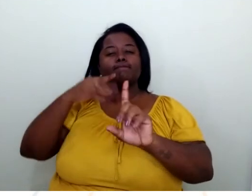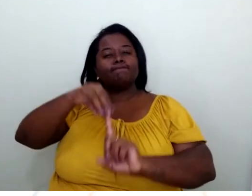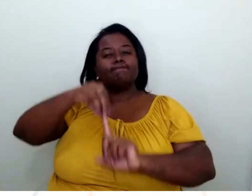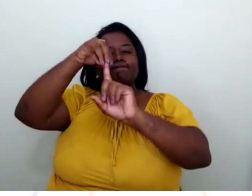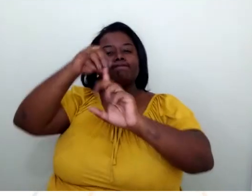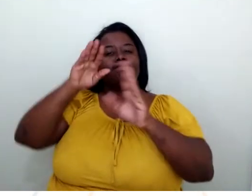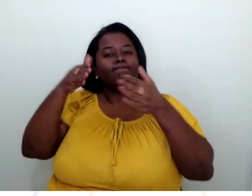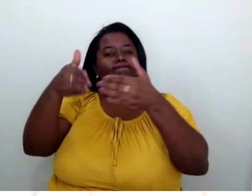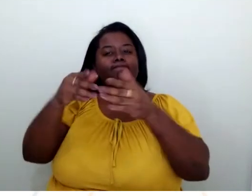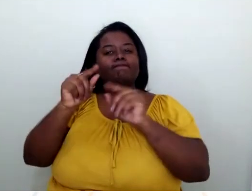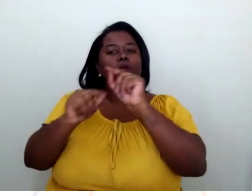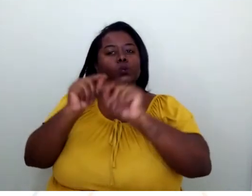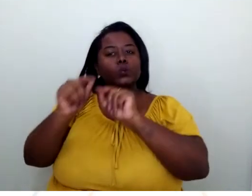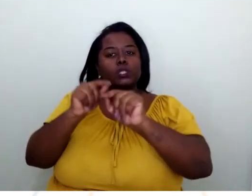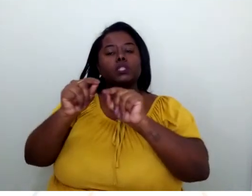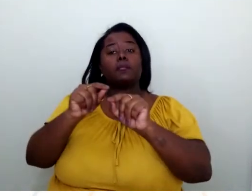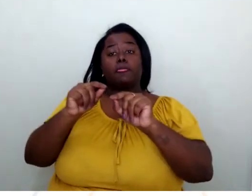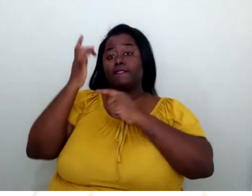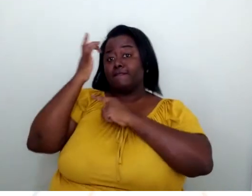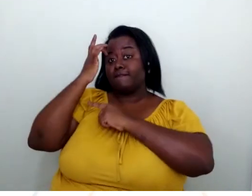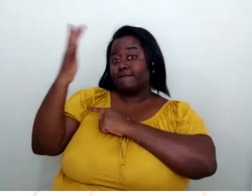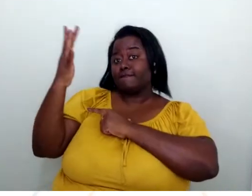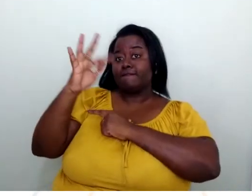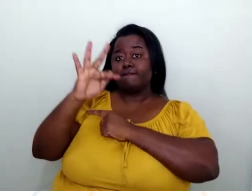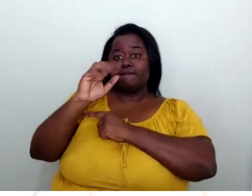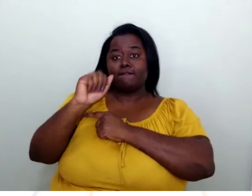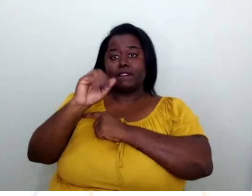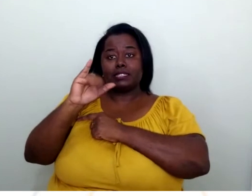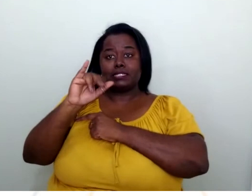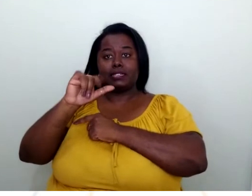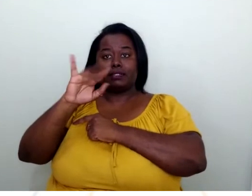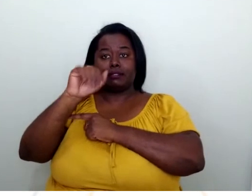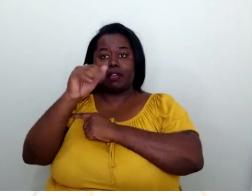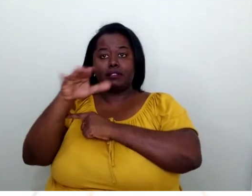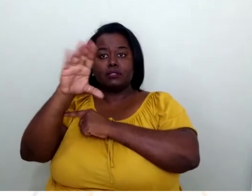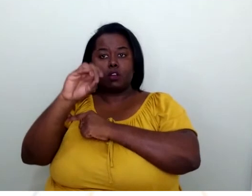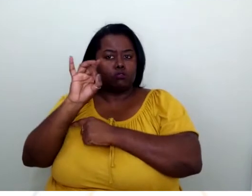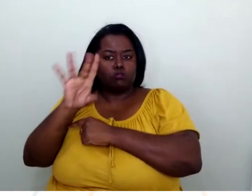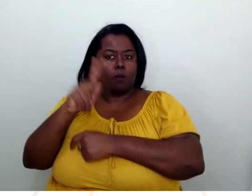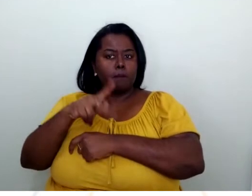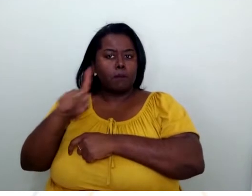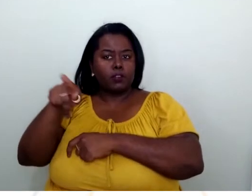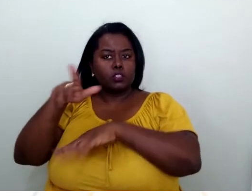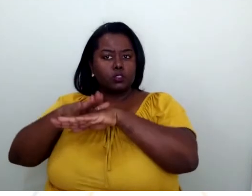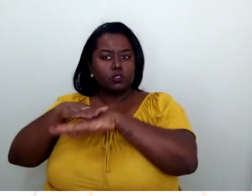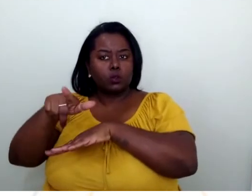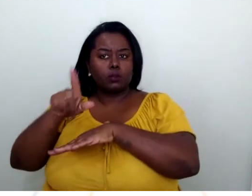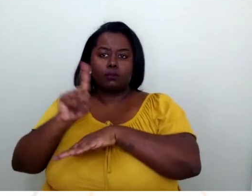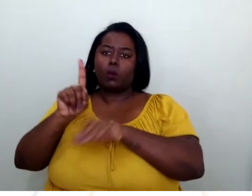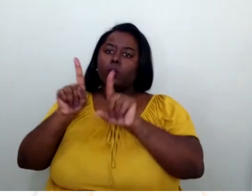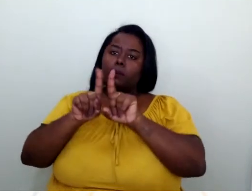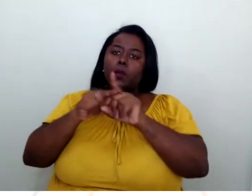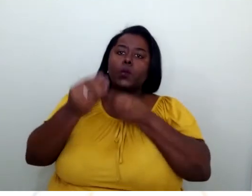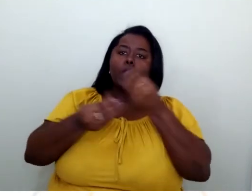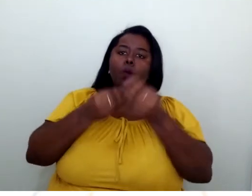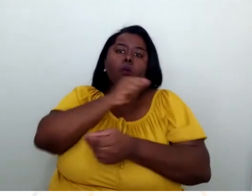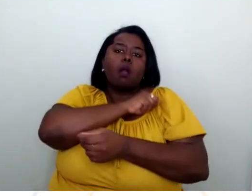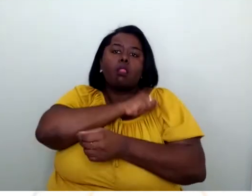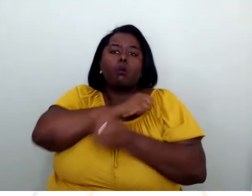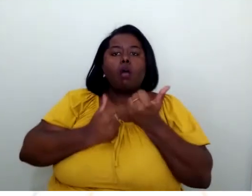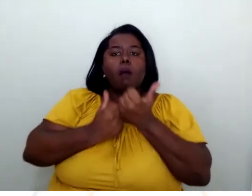And in terms of analysis, we used Google Spreadsheet to analyze the survey results. And then we used